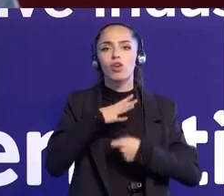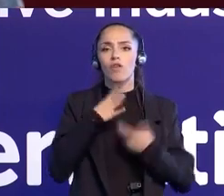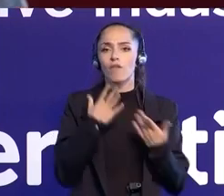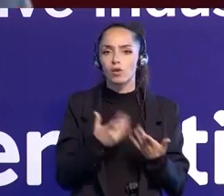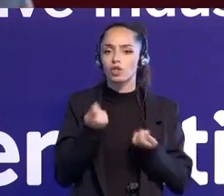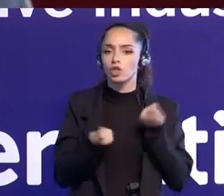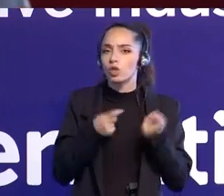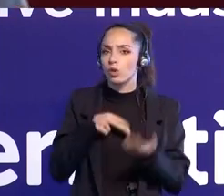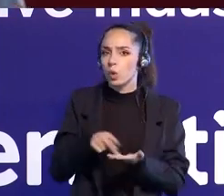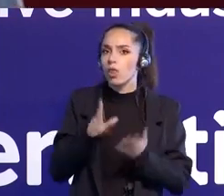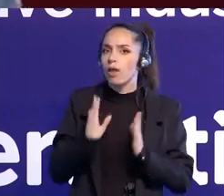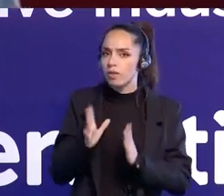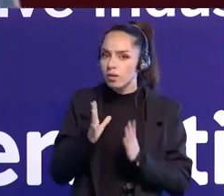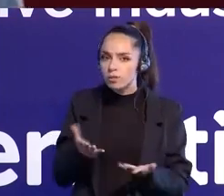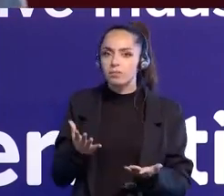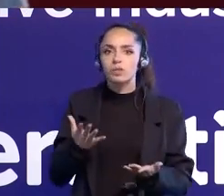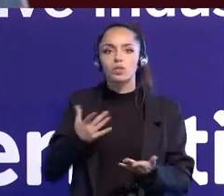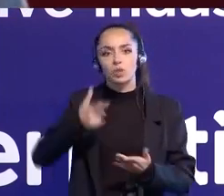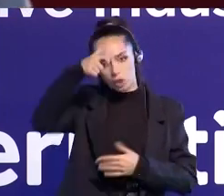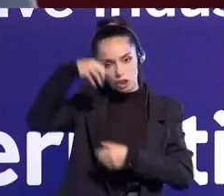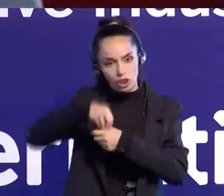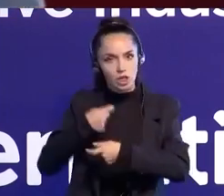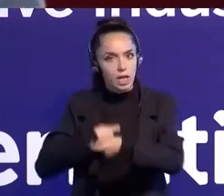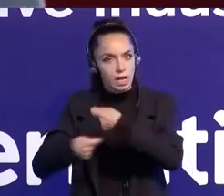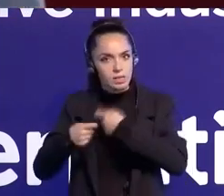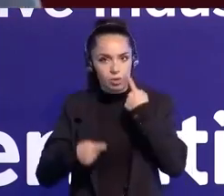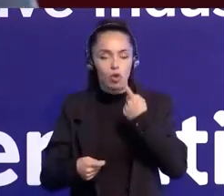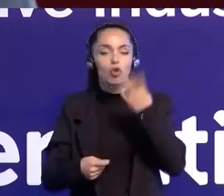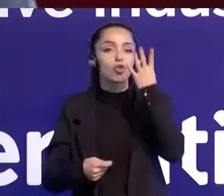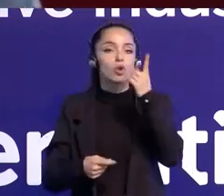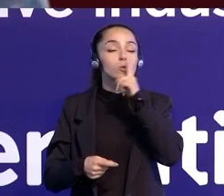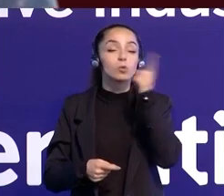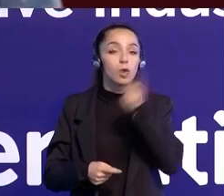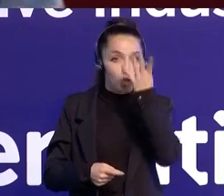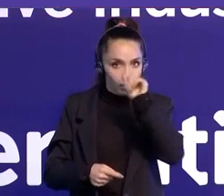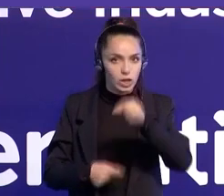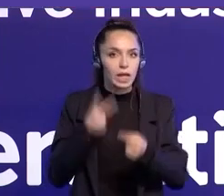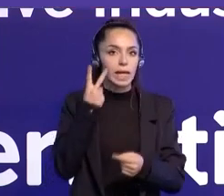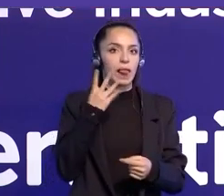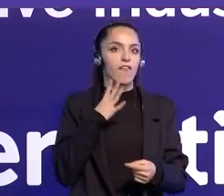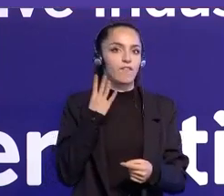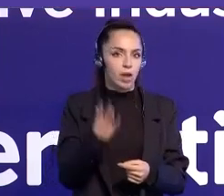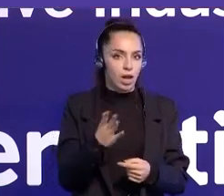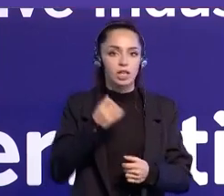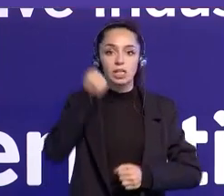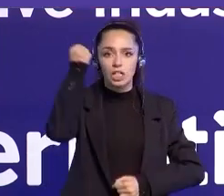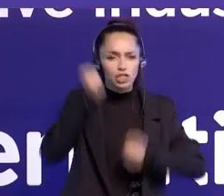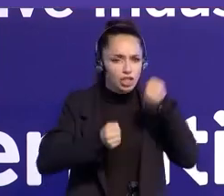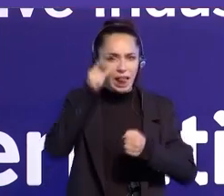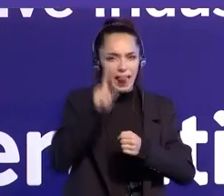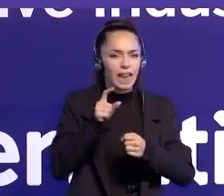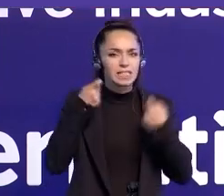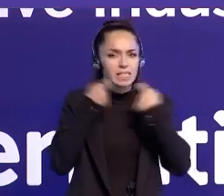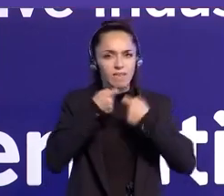4.2% of our GDP. But when invasion started, the total number of taxpayers in creative